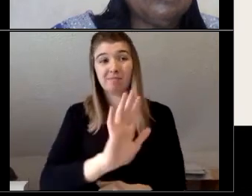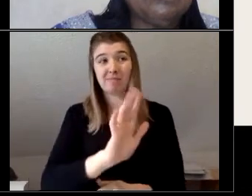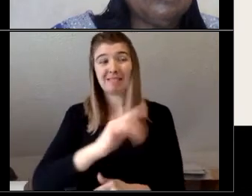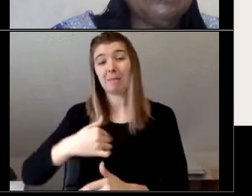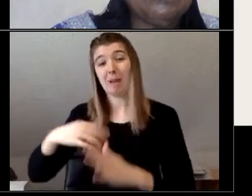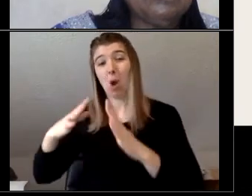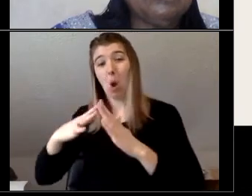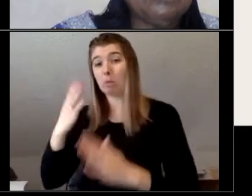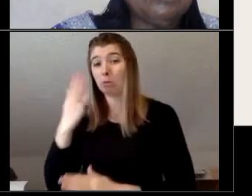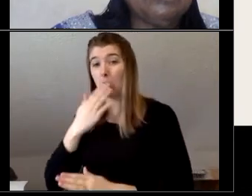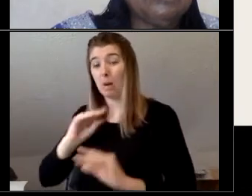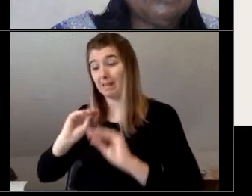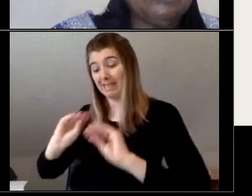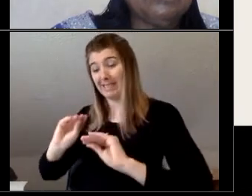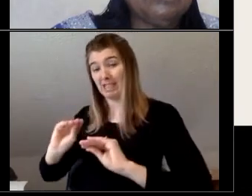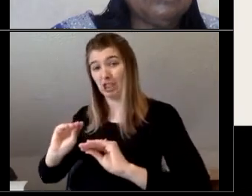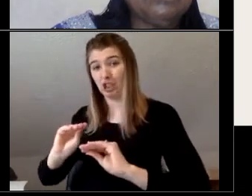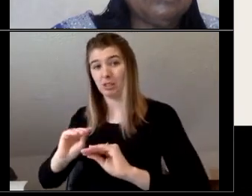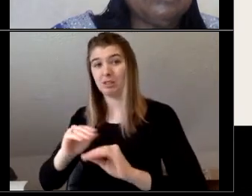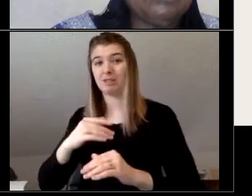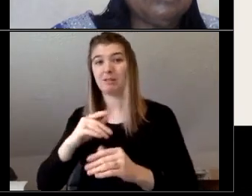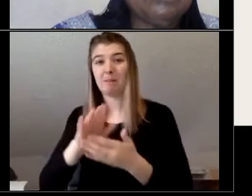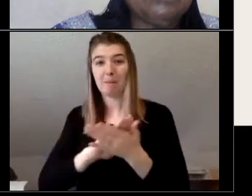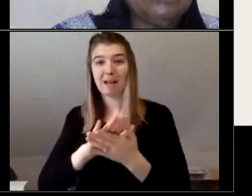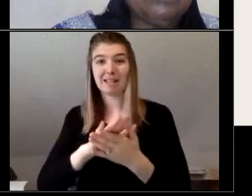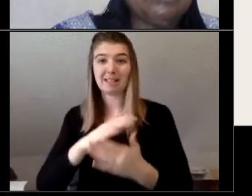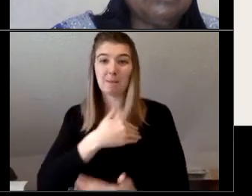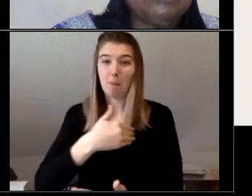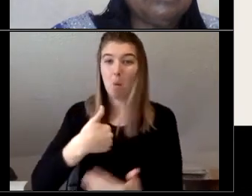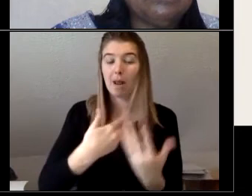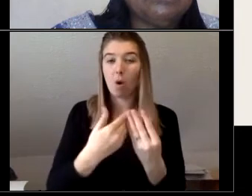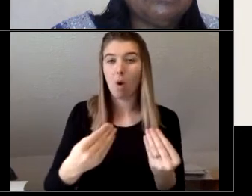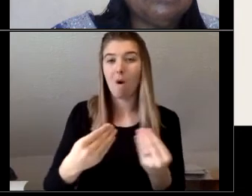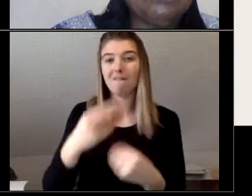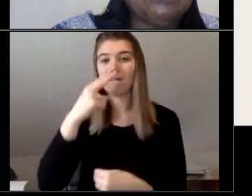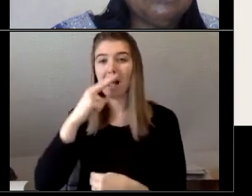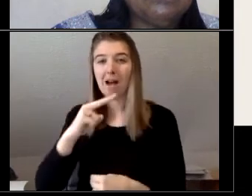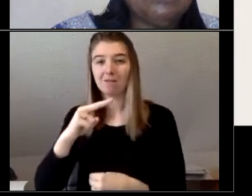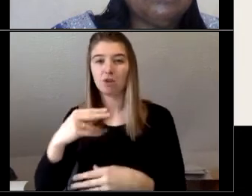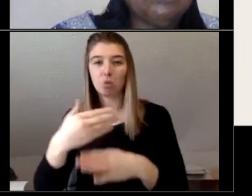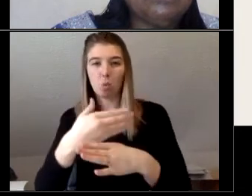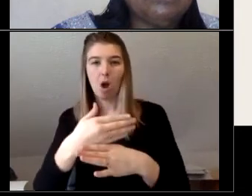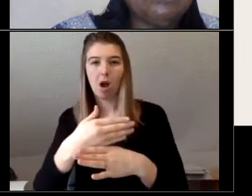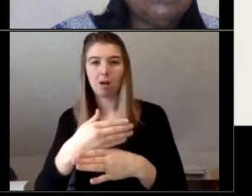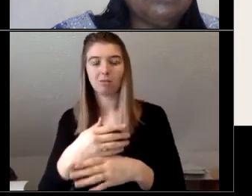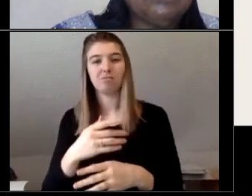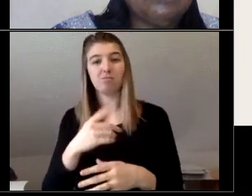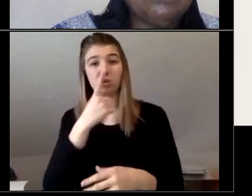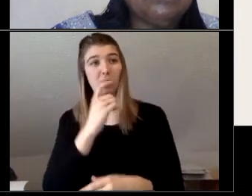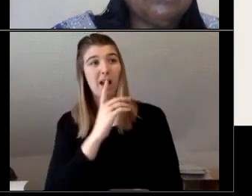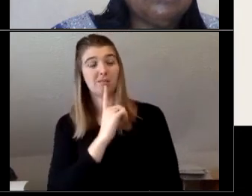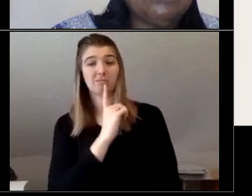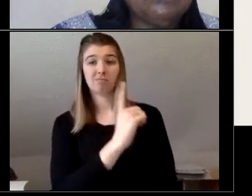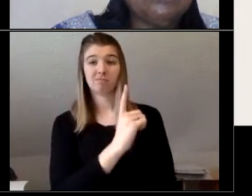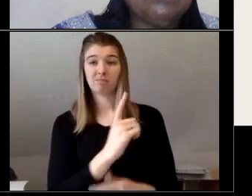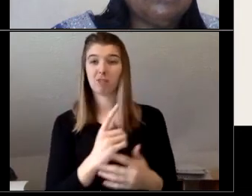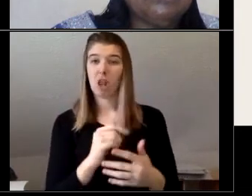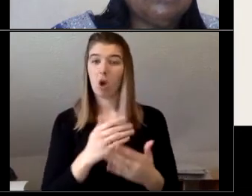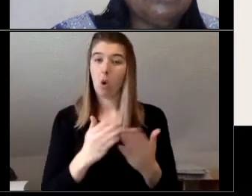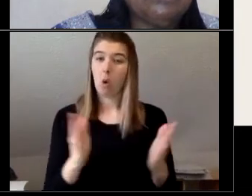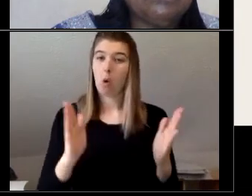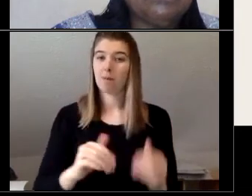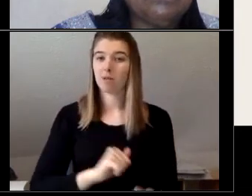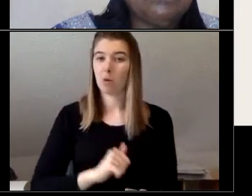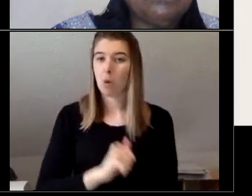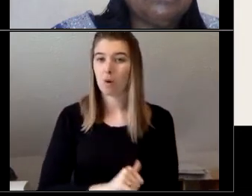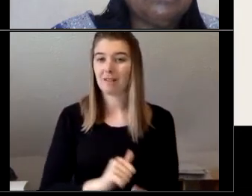schools are closed, and while my wife or my partner is, you know, is doing their research. So enabling everybody to do that. And, you